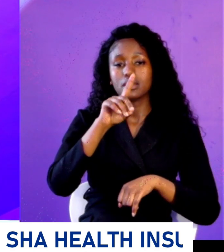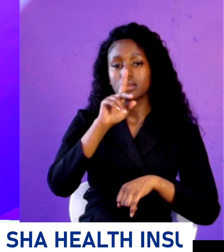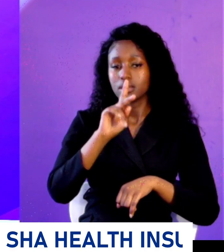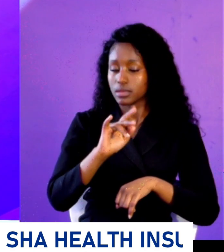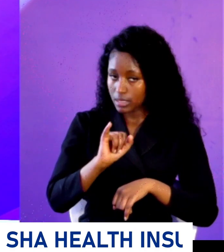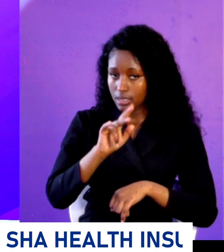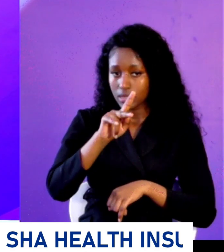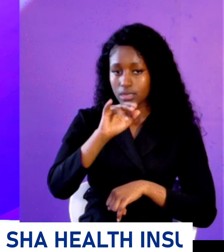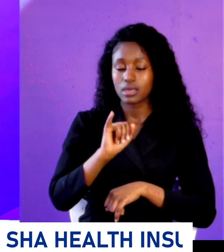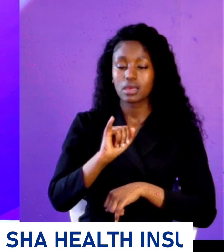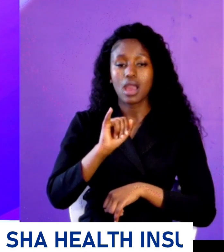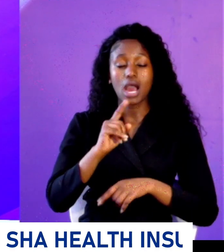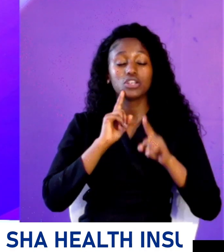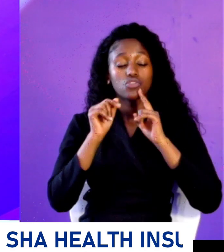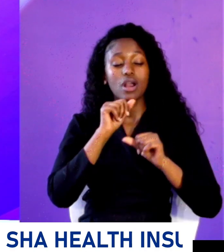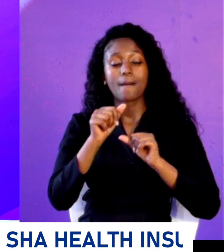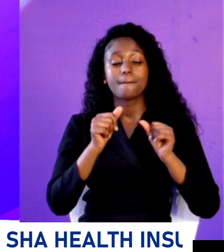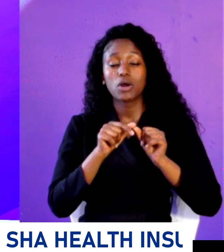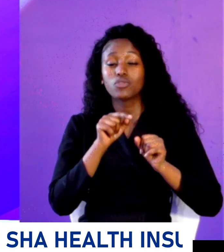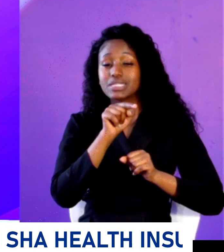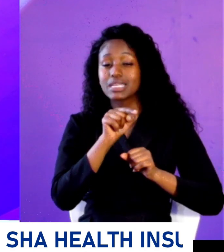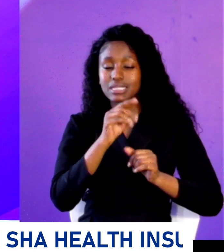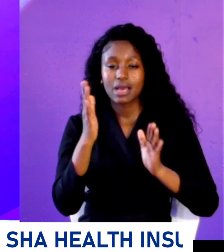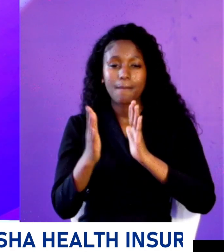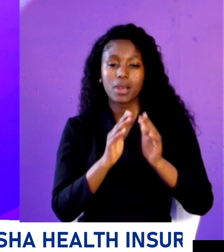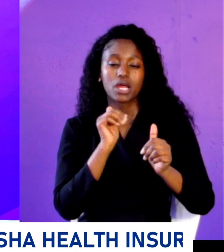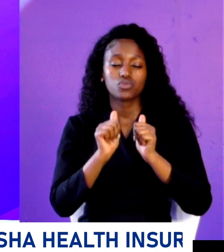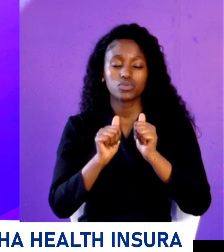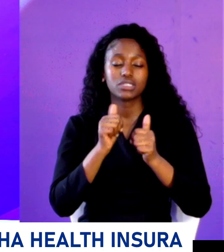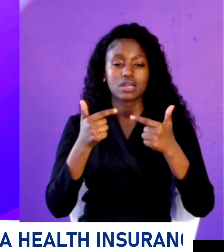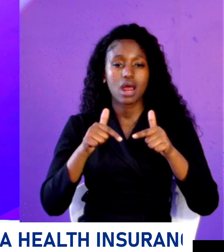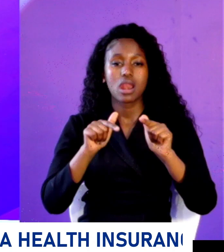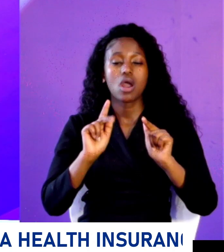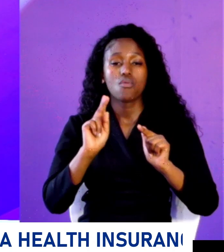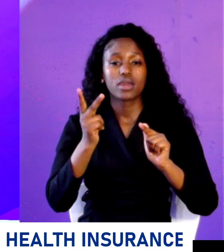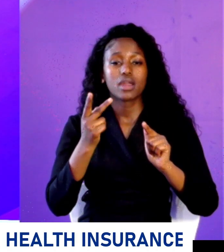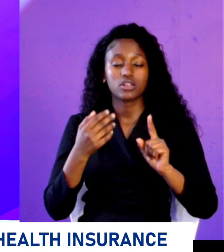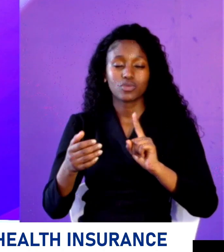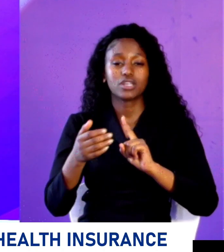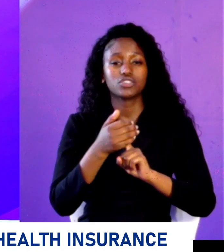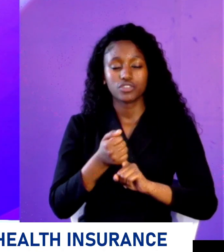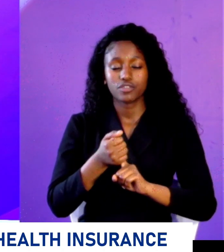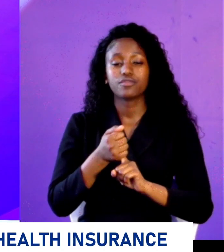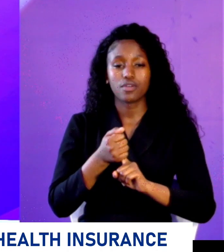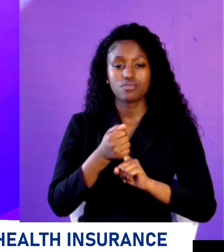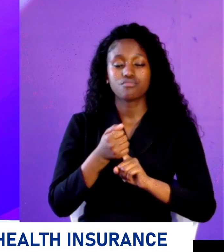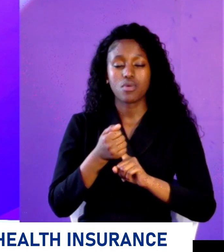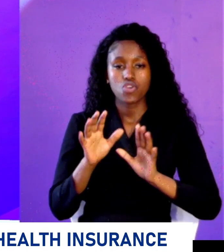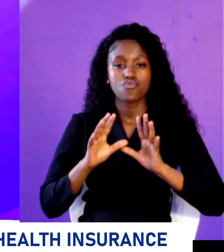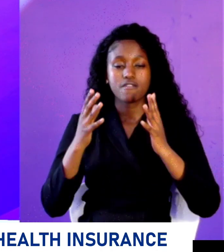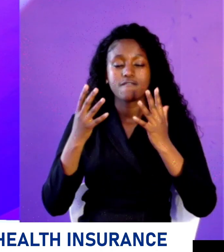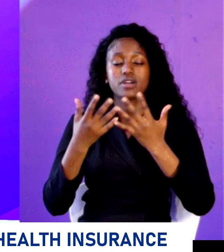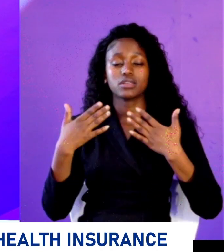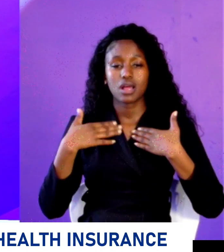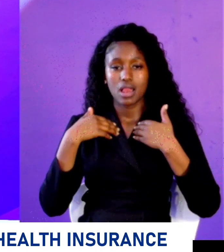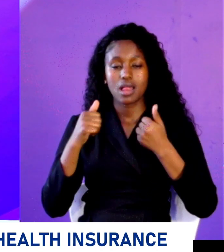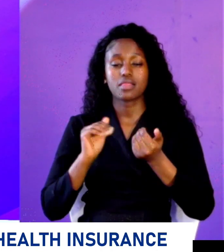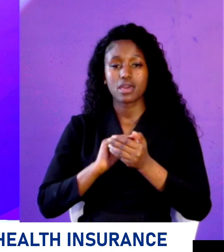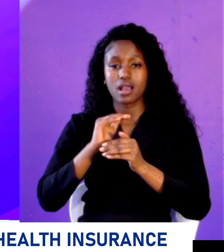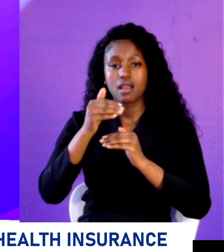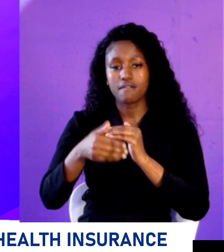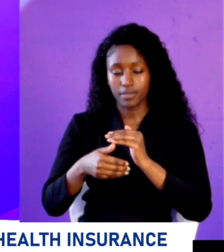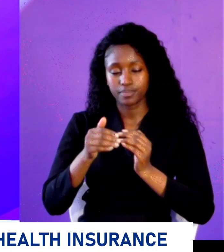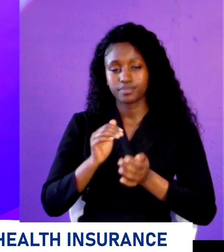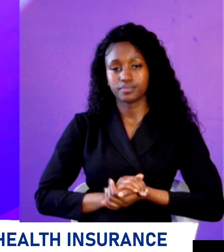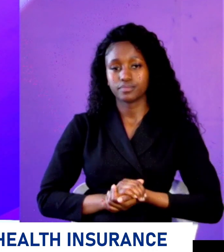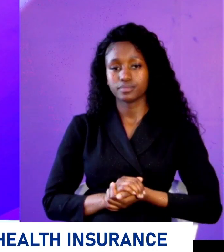emphasized that it marks a substantial step towards achieving universal health coverage